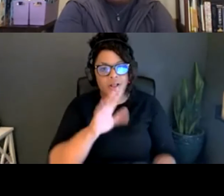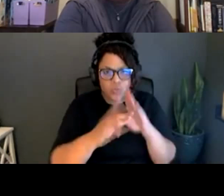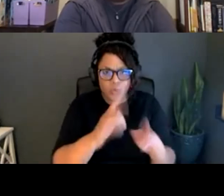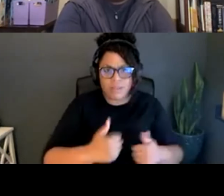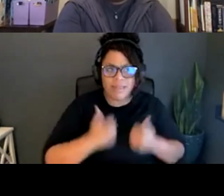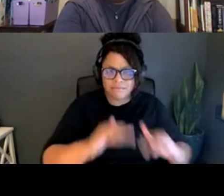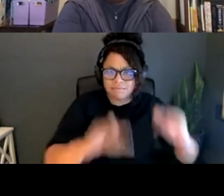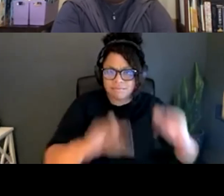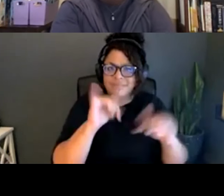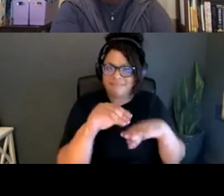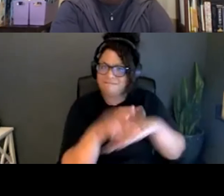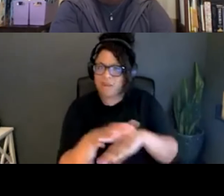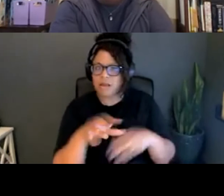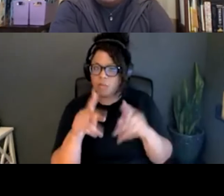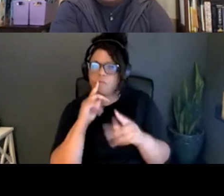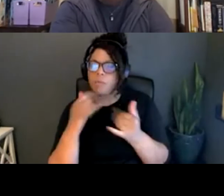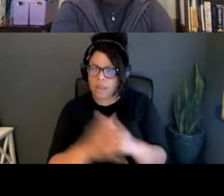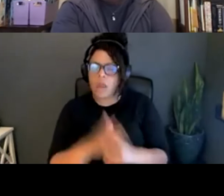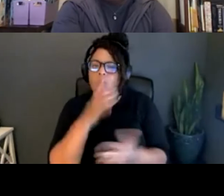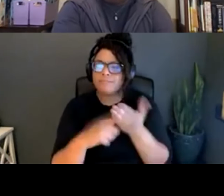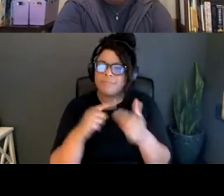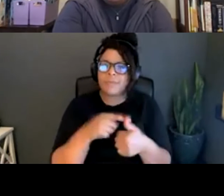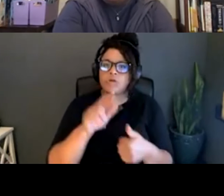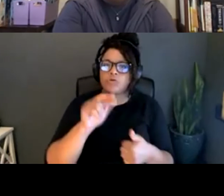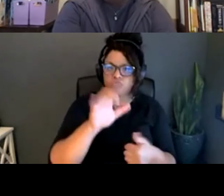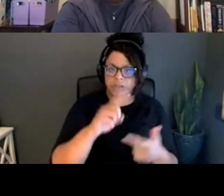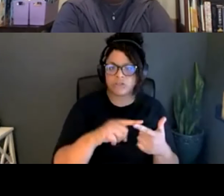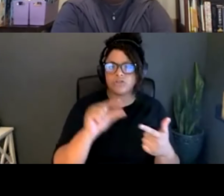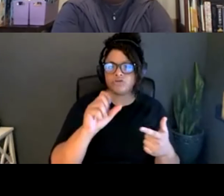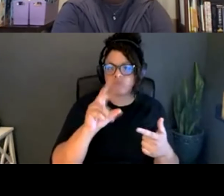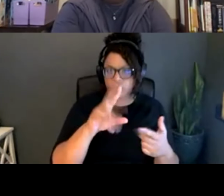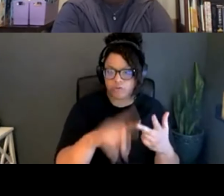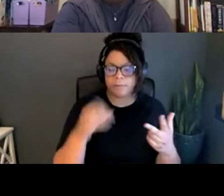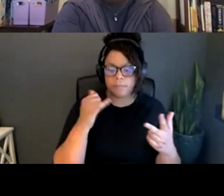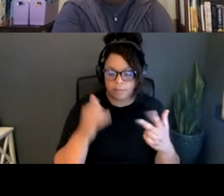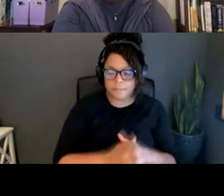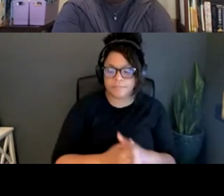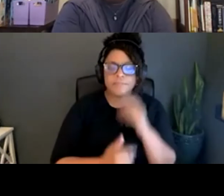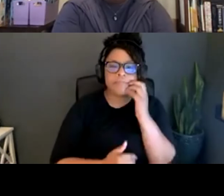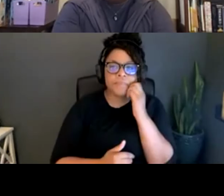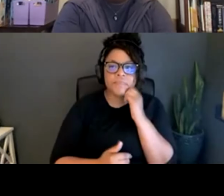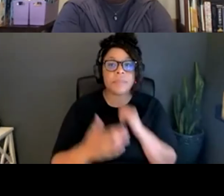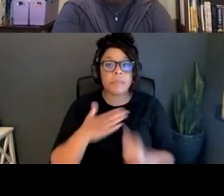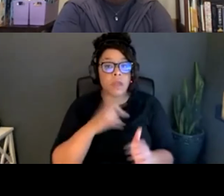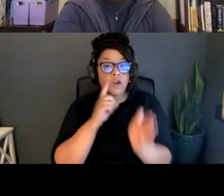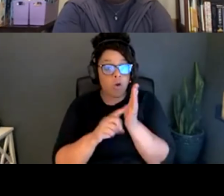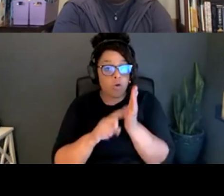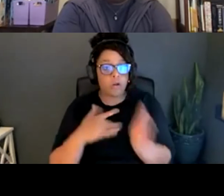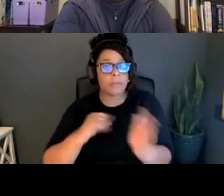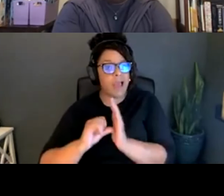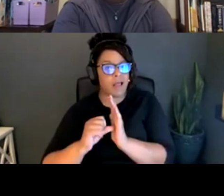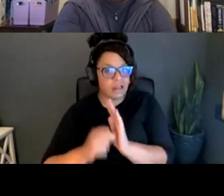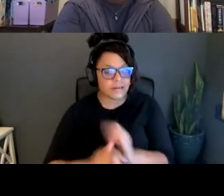I want to turn to race, gender, and play. And so I highlight this in much of my research, and that